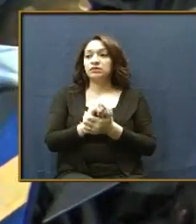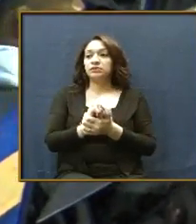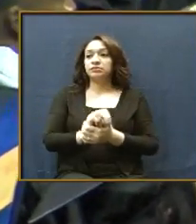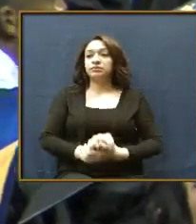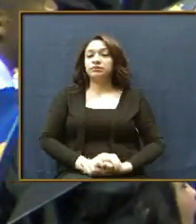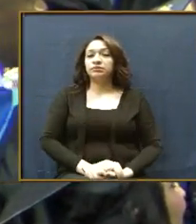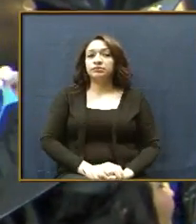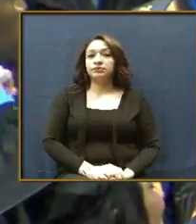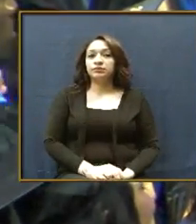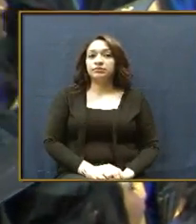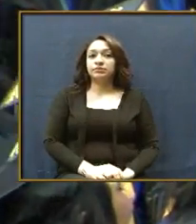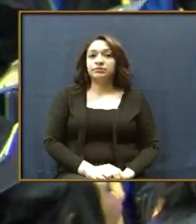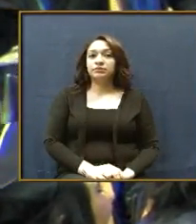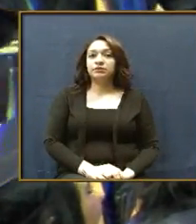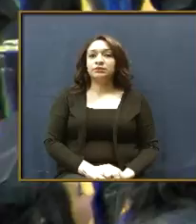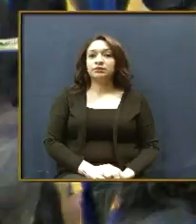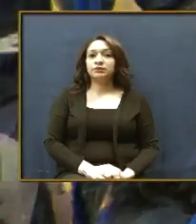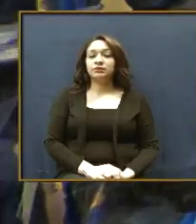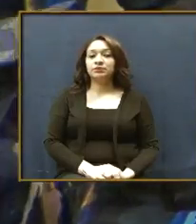University.